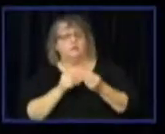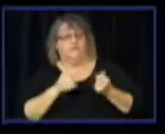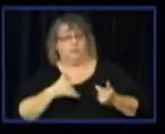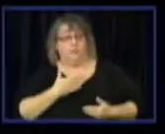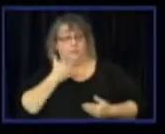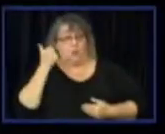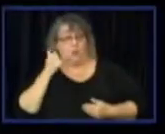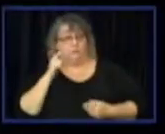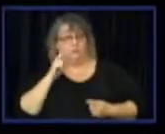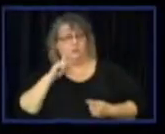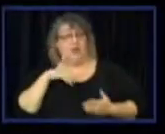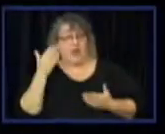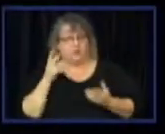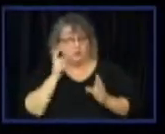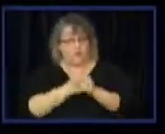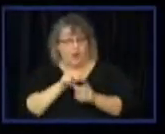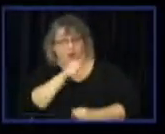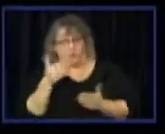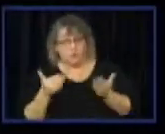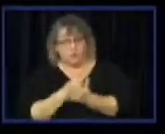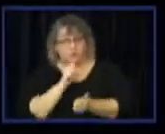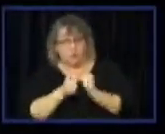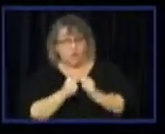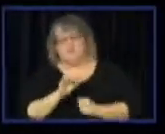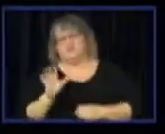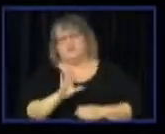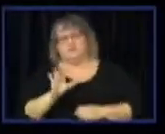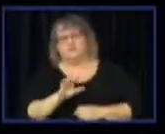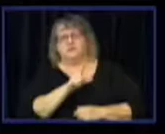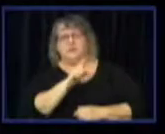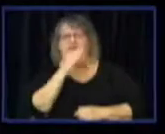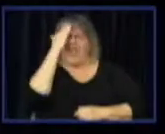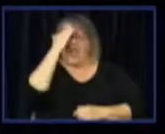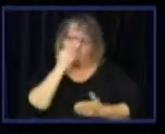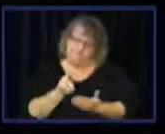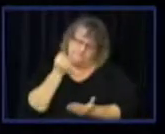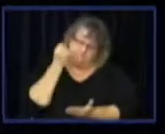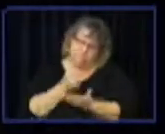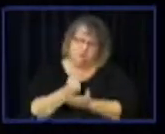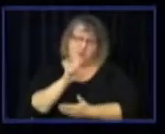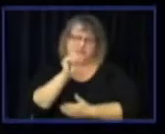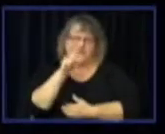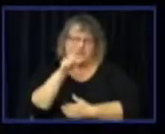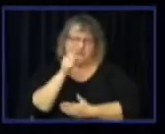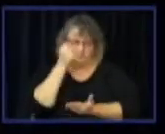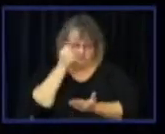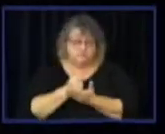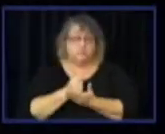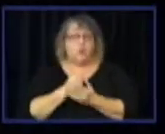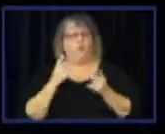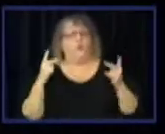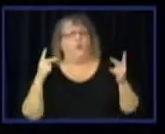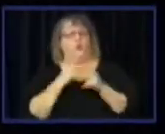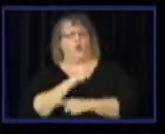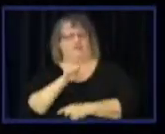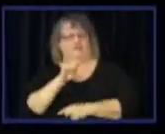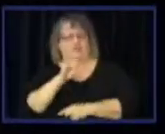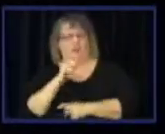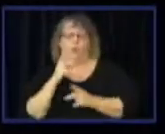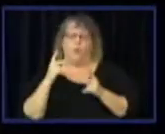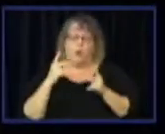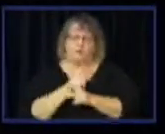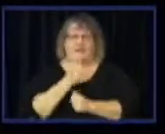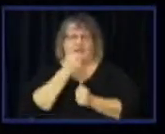sports, that could lead to another concussion. He hit the sand so hard he had even a worse concussion. As Colin said,